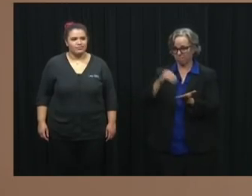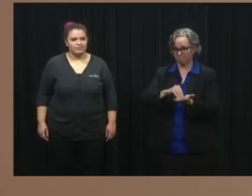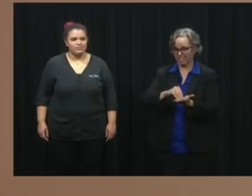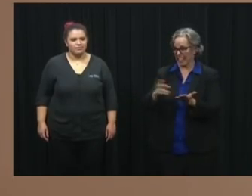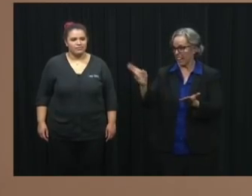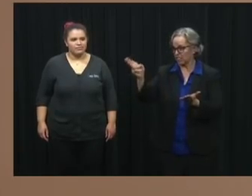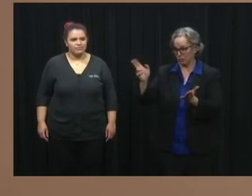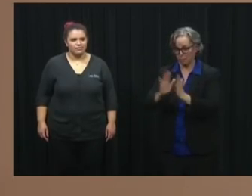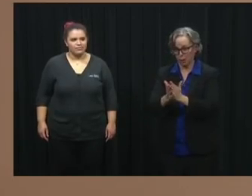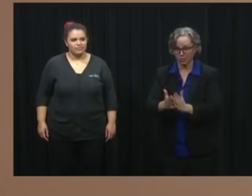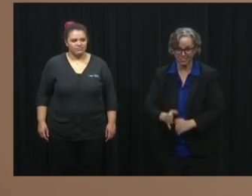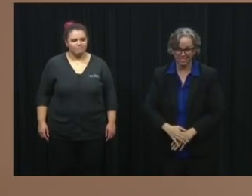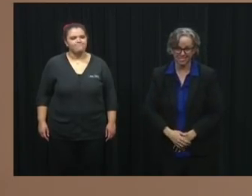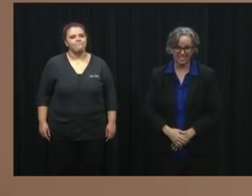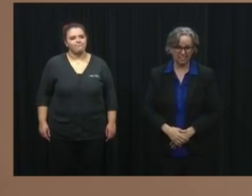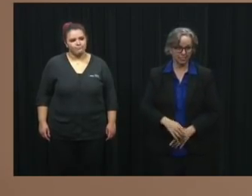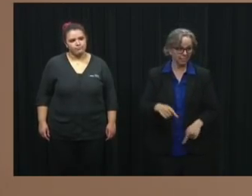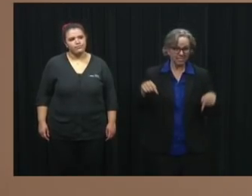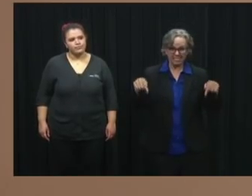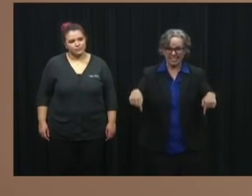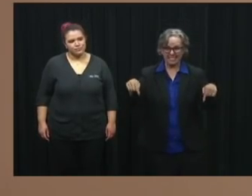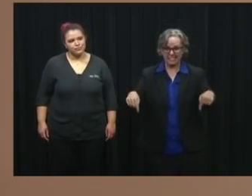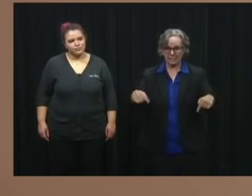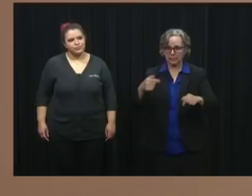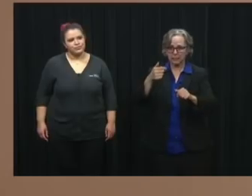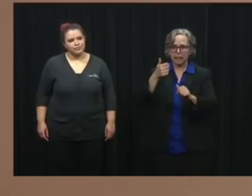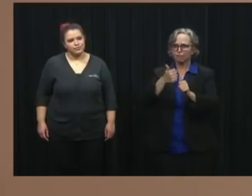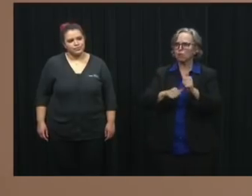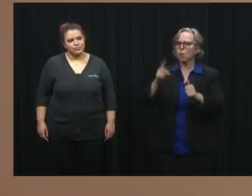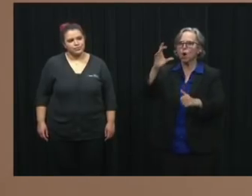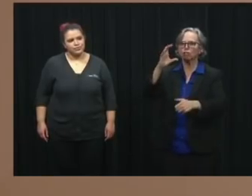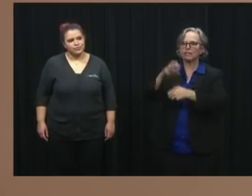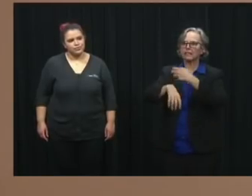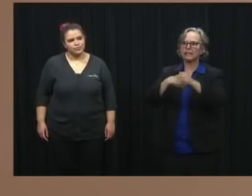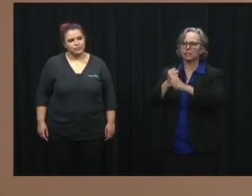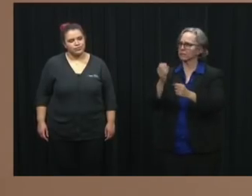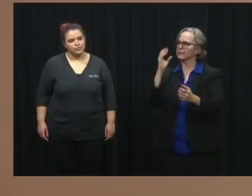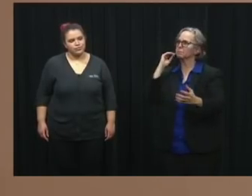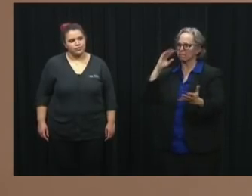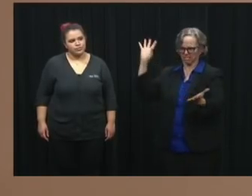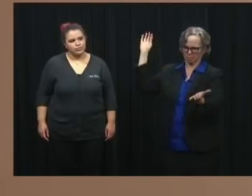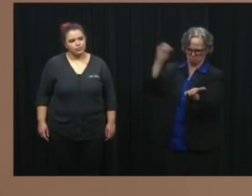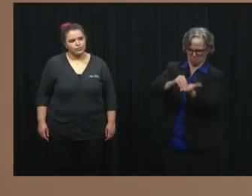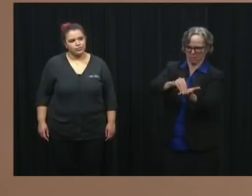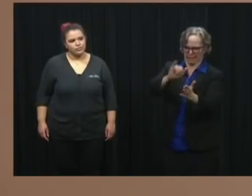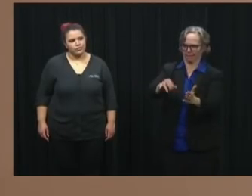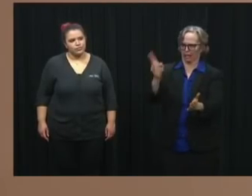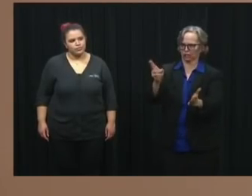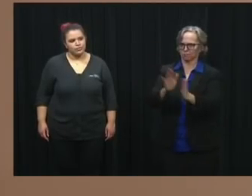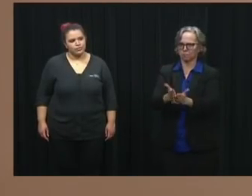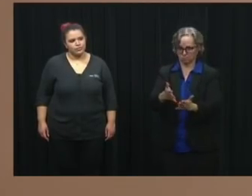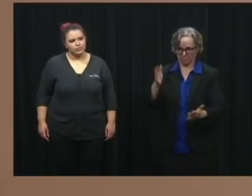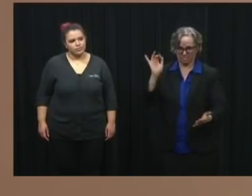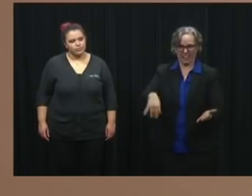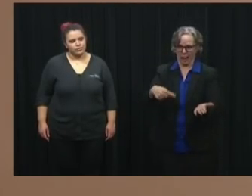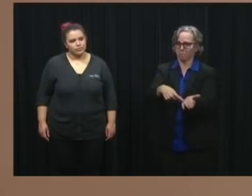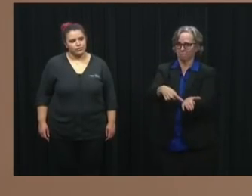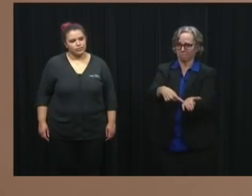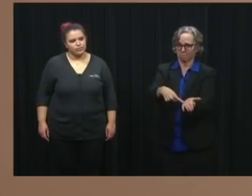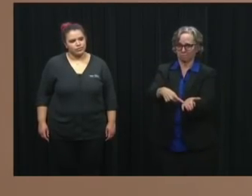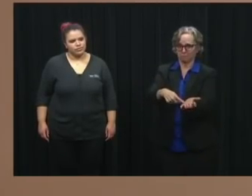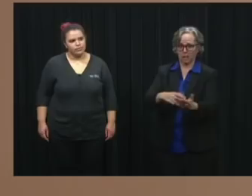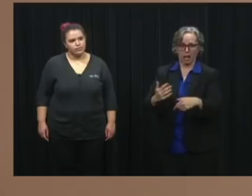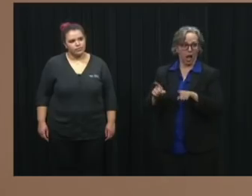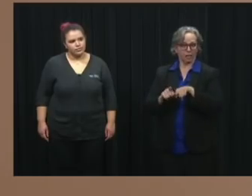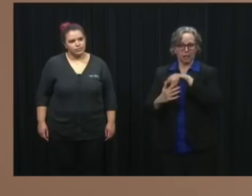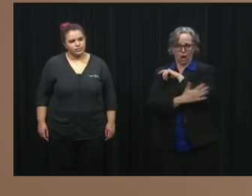every 100-year experience, and we're going to learn so much as a country. We're